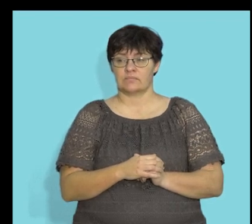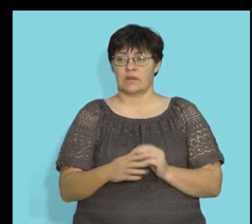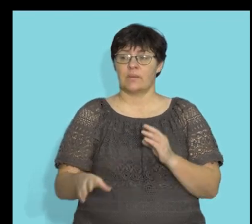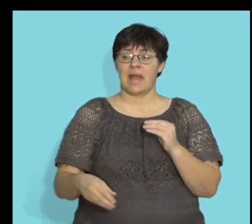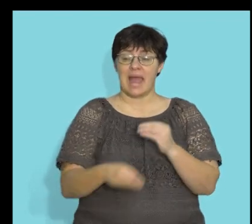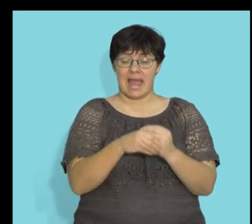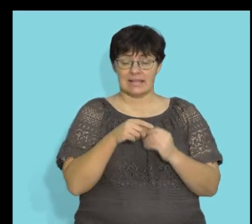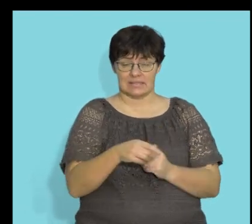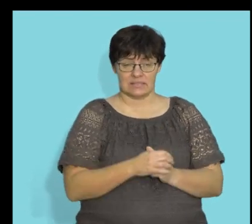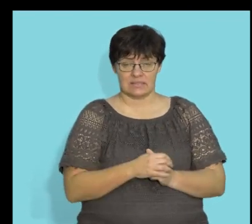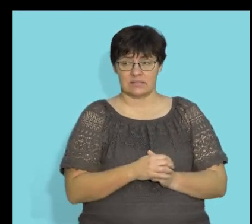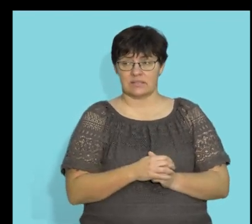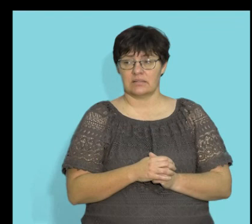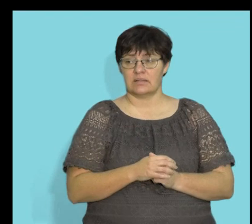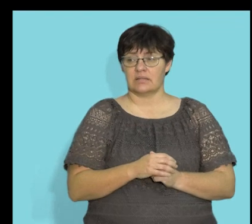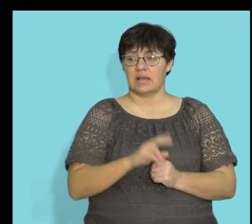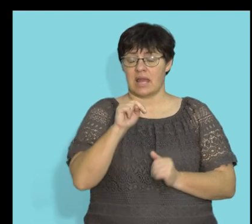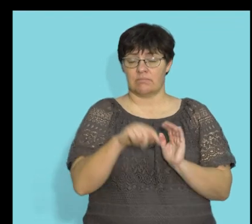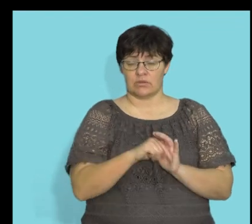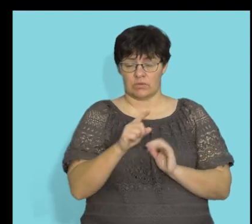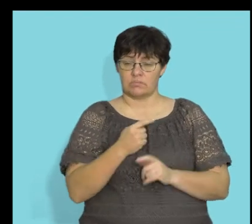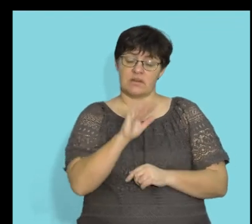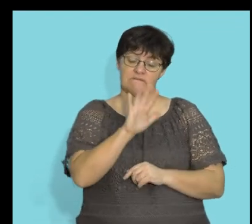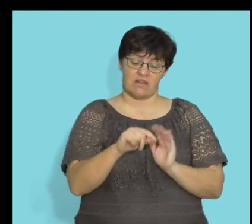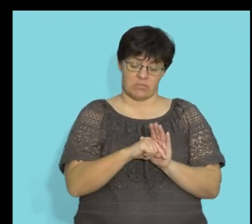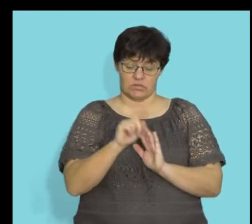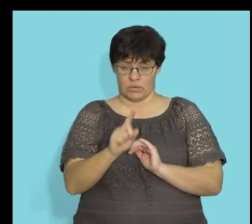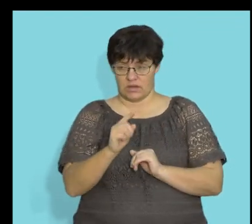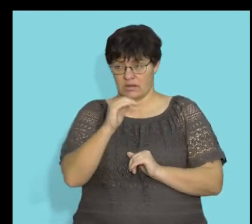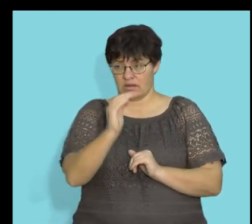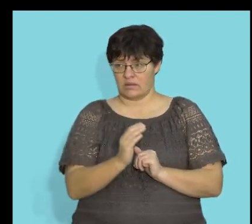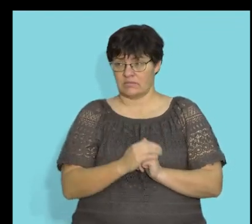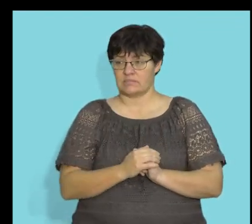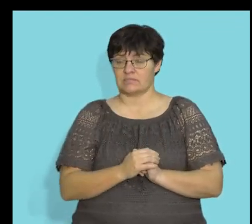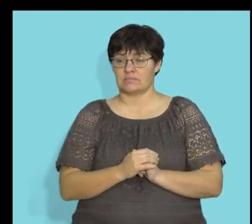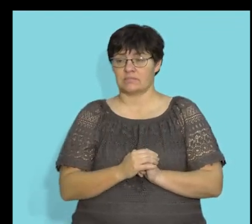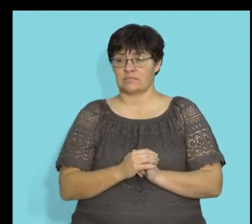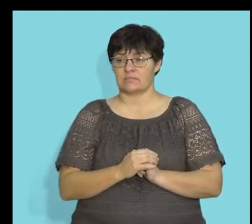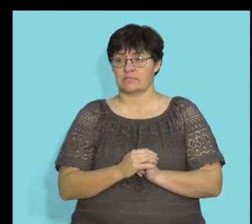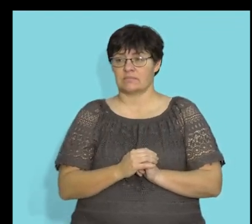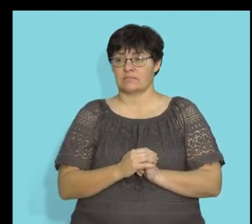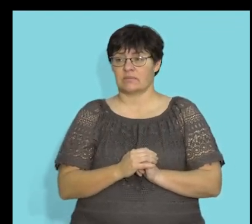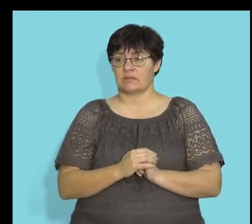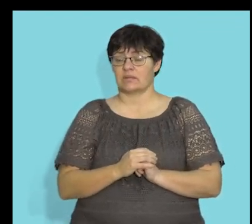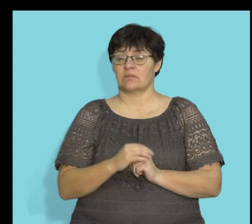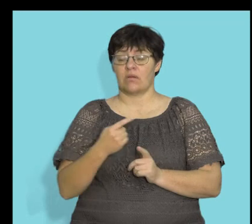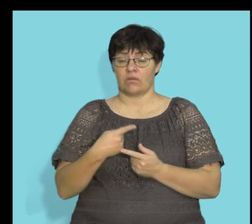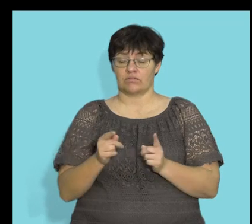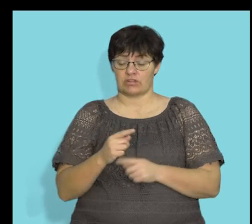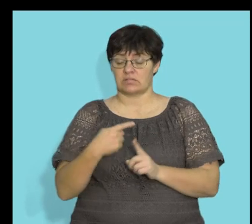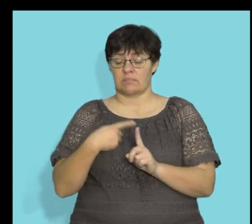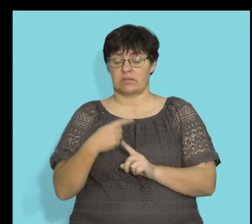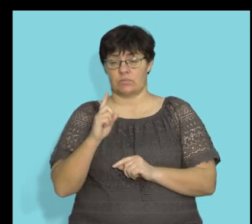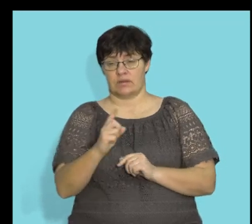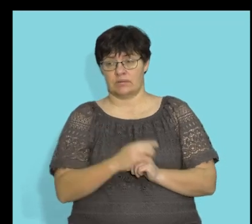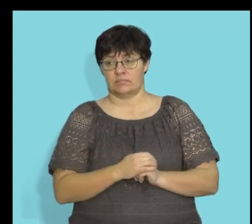Then I'm going to add that to n minus 1, which is 5 minus 1, because I know n is 5. And my common difference